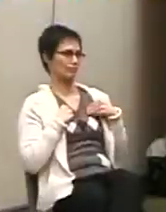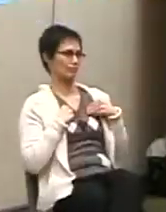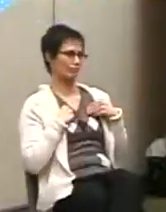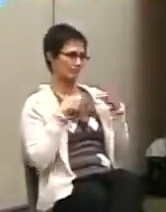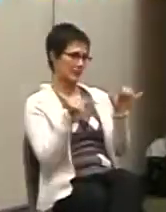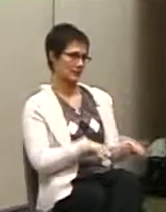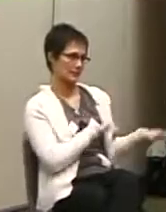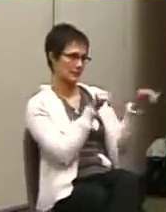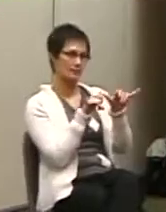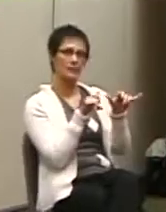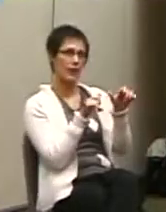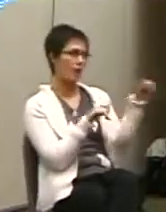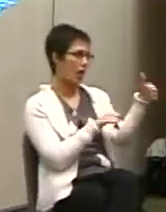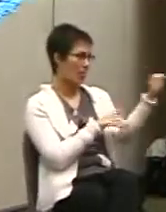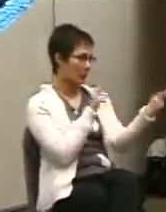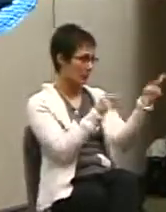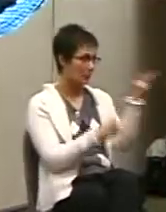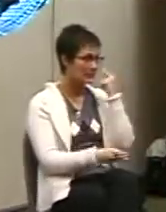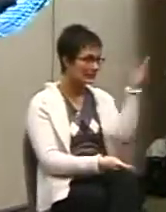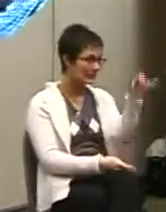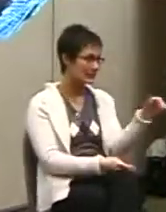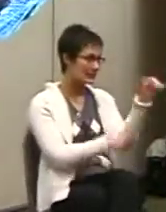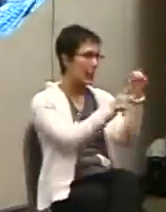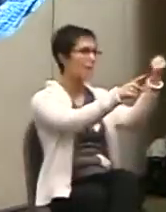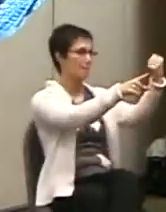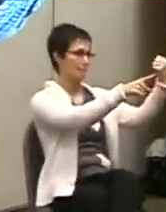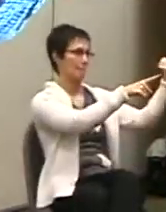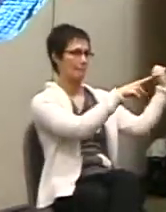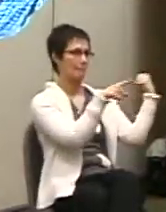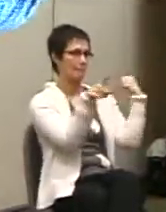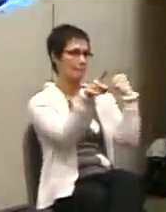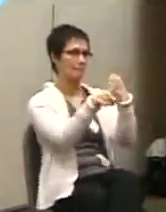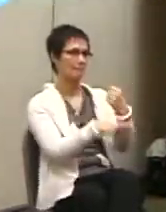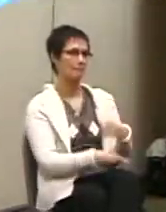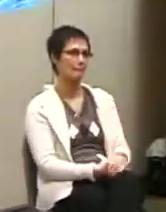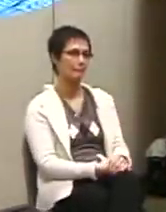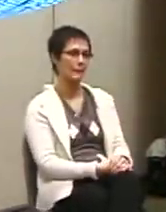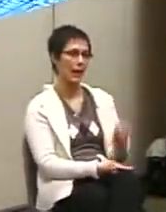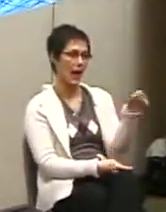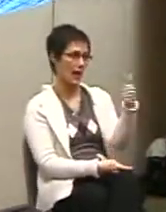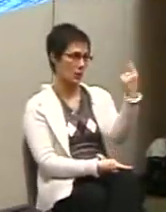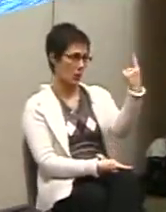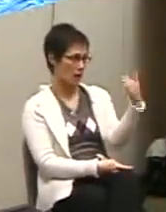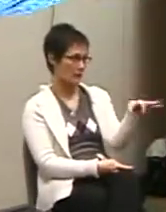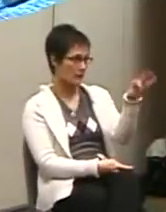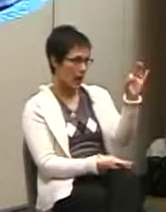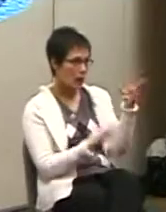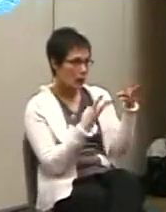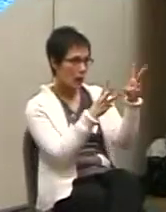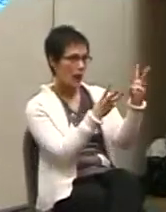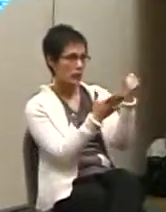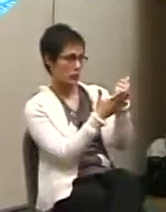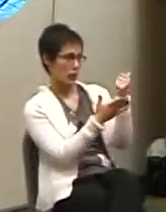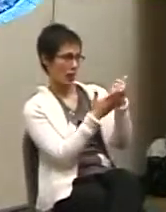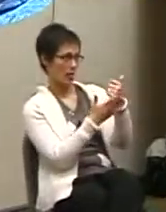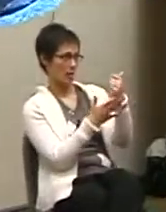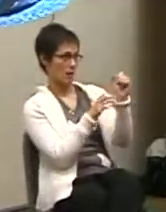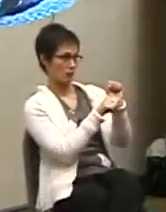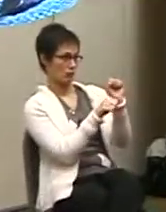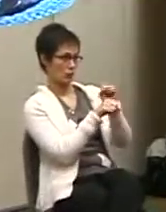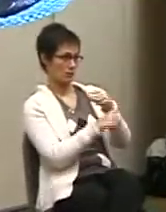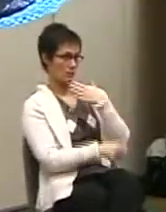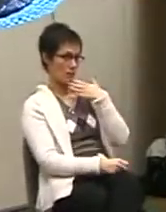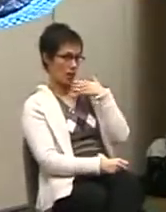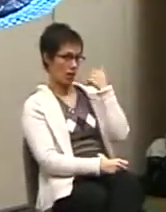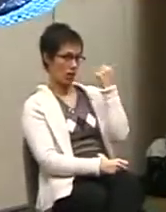board. Let me ask you, are other people seeing the same sort of thing? Okay. Anybody found some ways to make that work better?